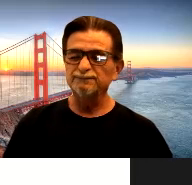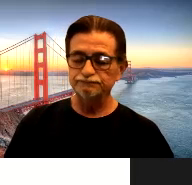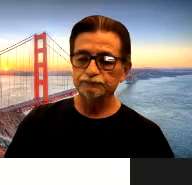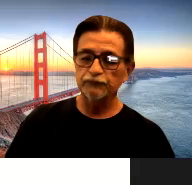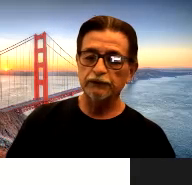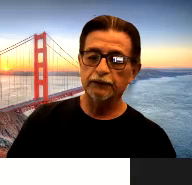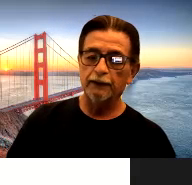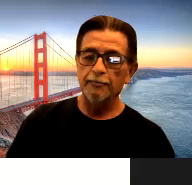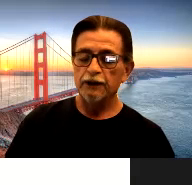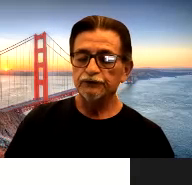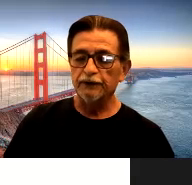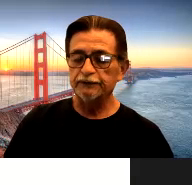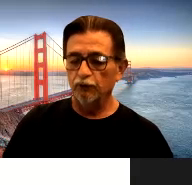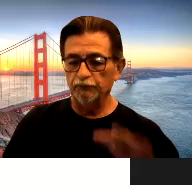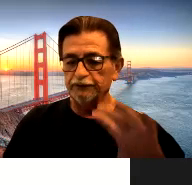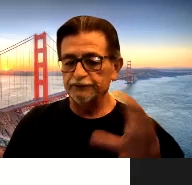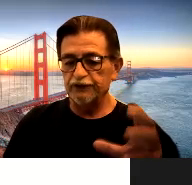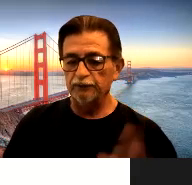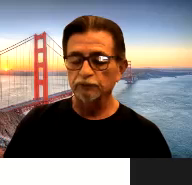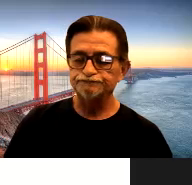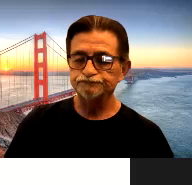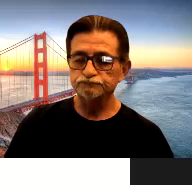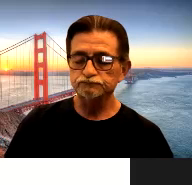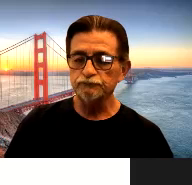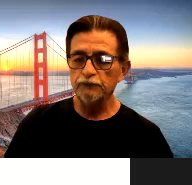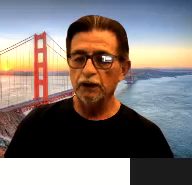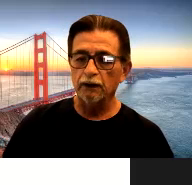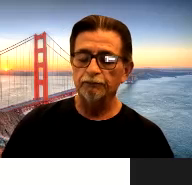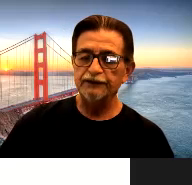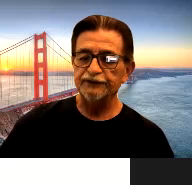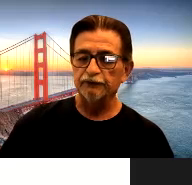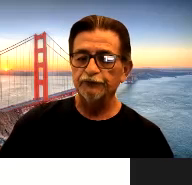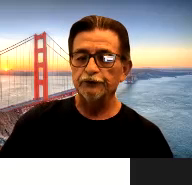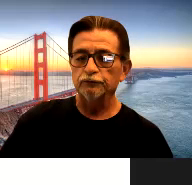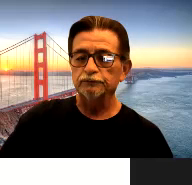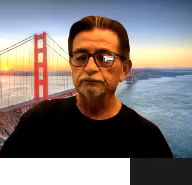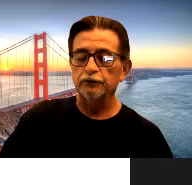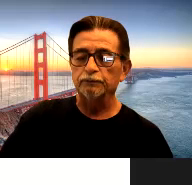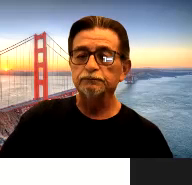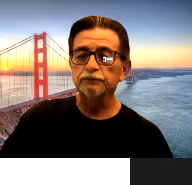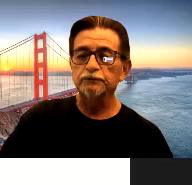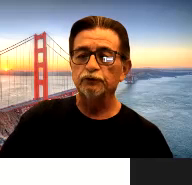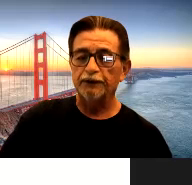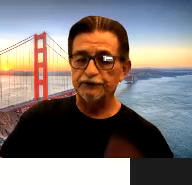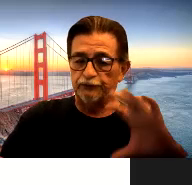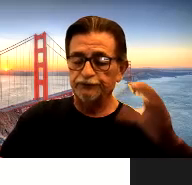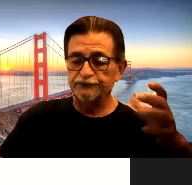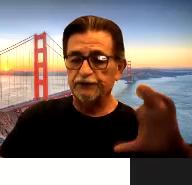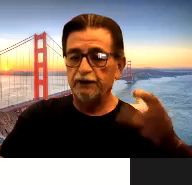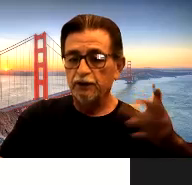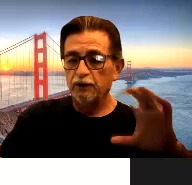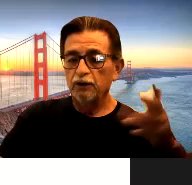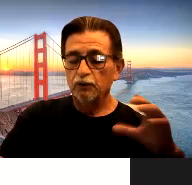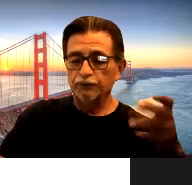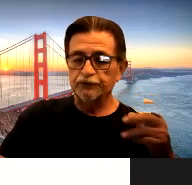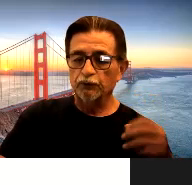-2. Okay. So that hopefully this table breaks it out for you a little better, so you can